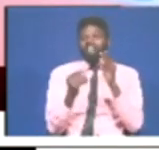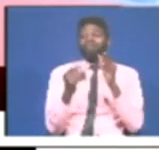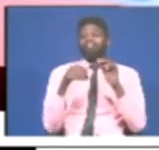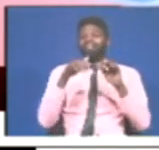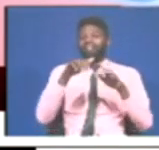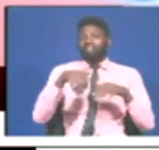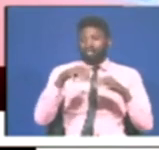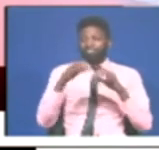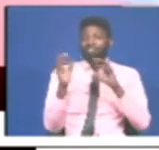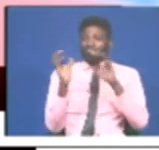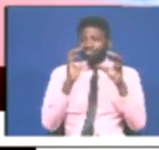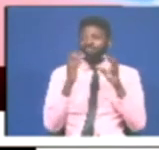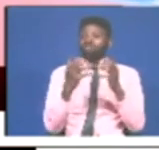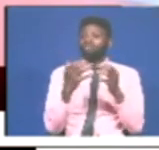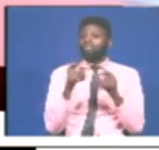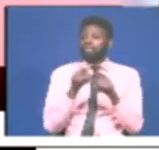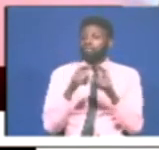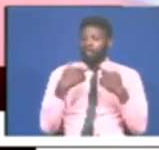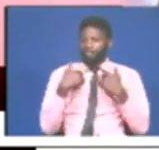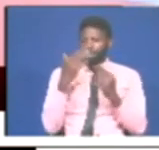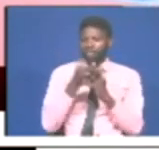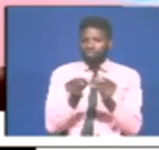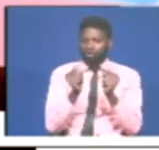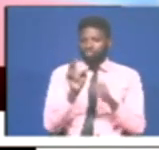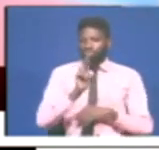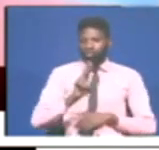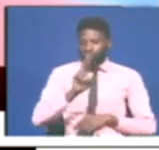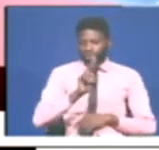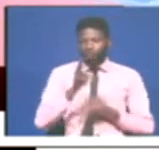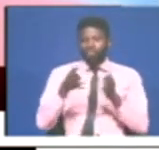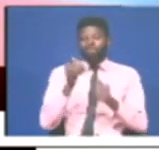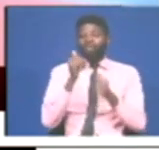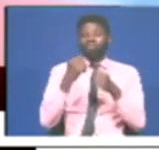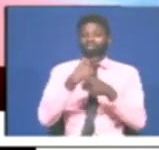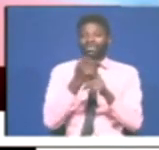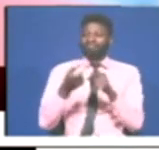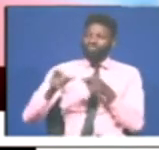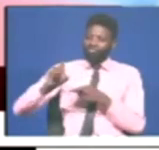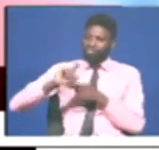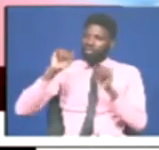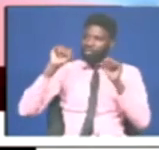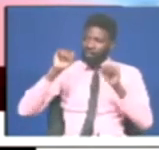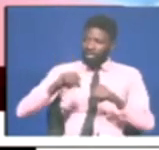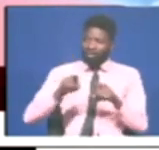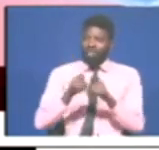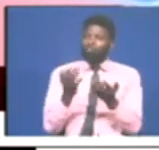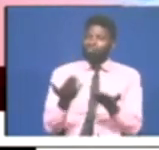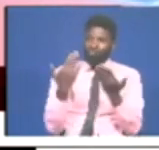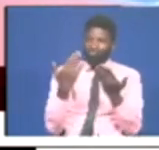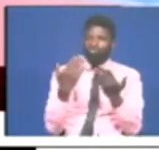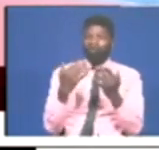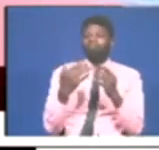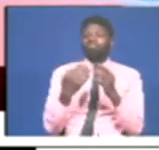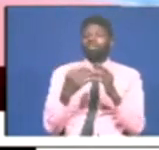interventions that promote and facilitate adoption of increased productivity, enhanced resilience, and support development